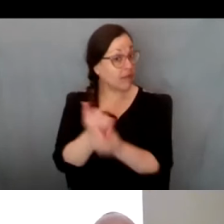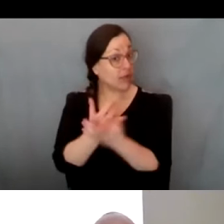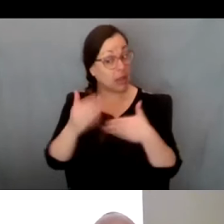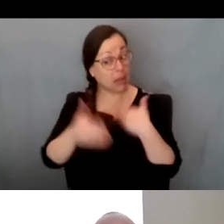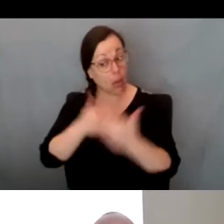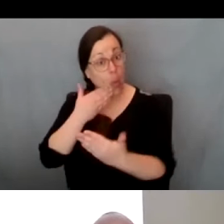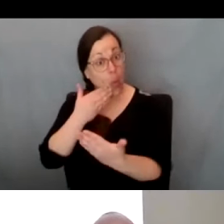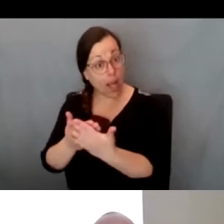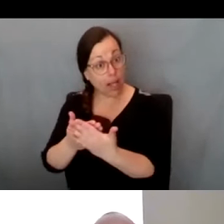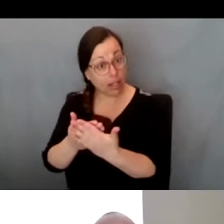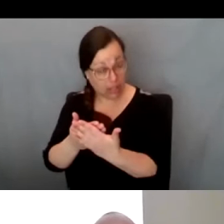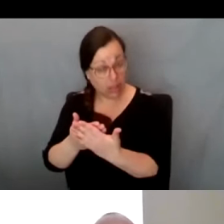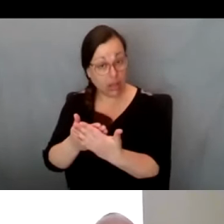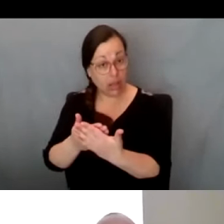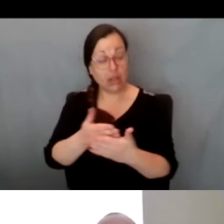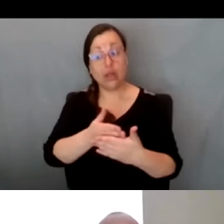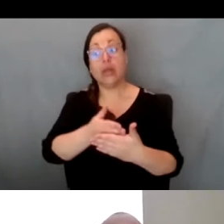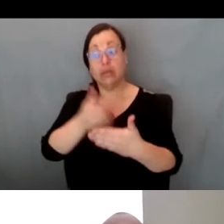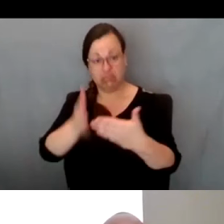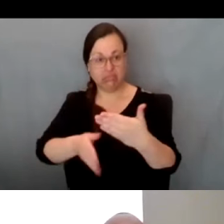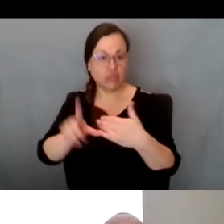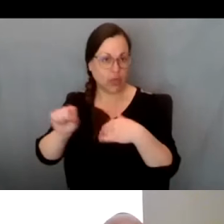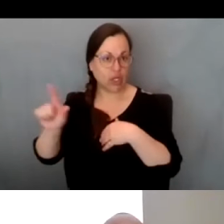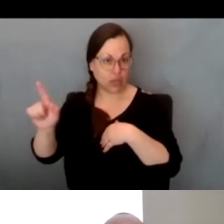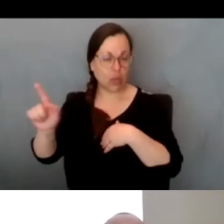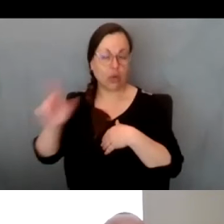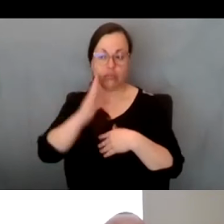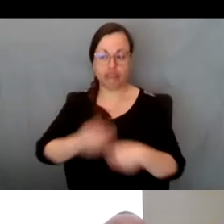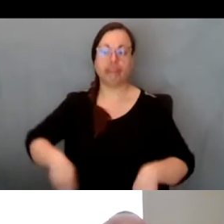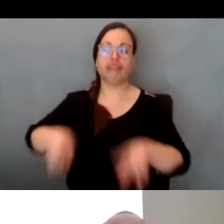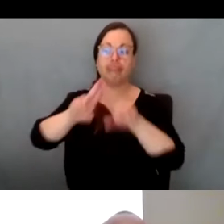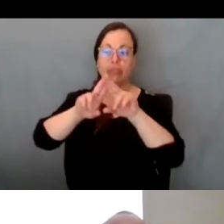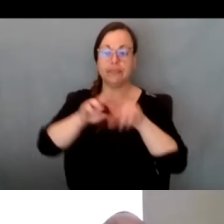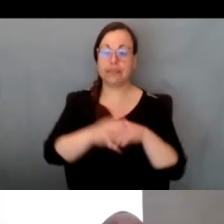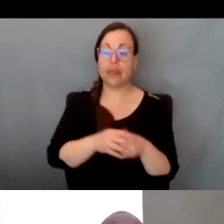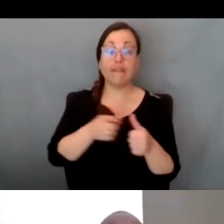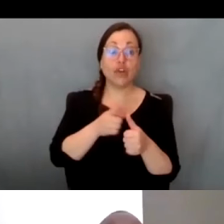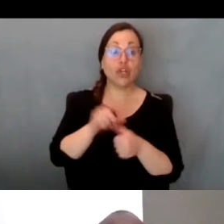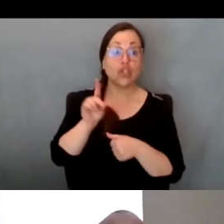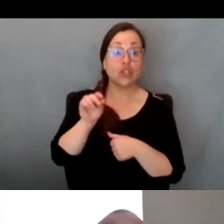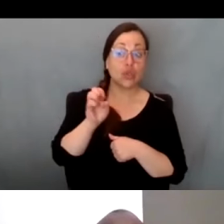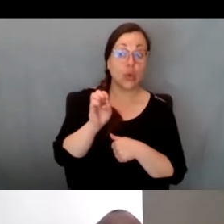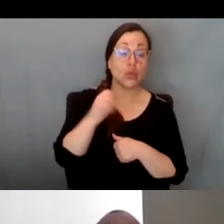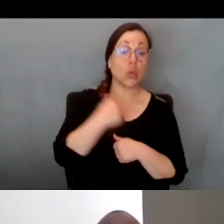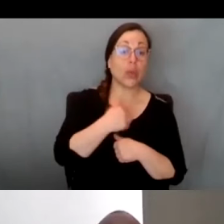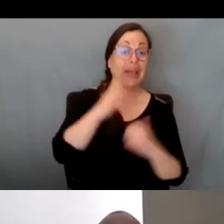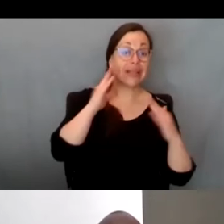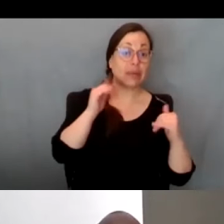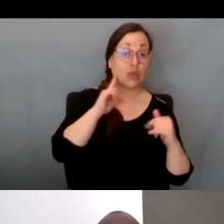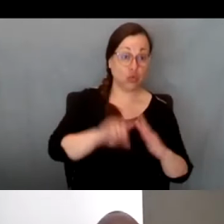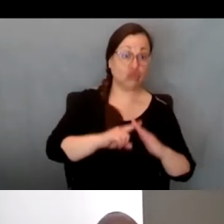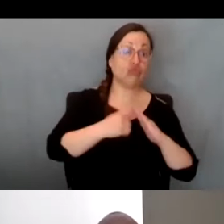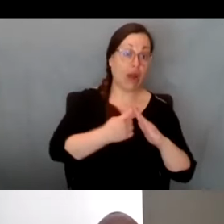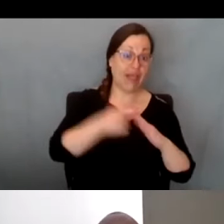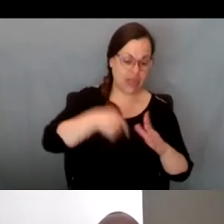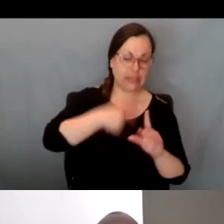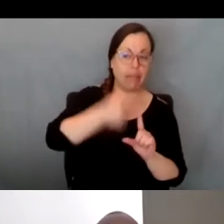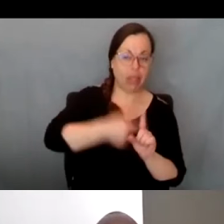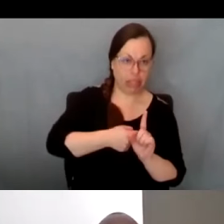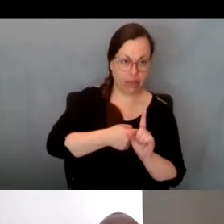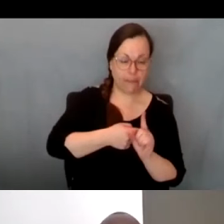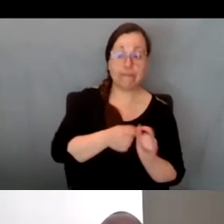of 2021. The first dose are expected to start be rolled out this month. And as you can see on this